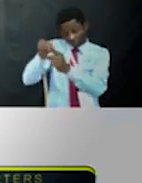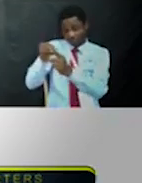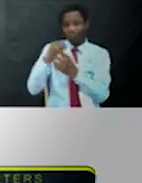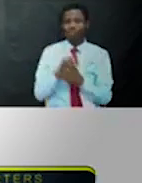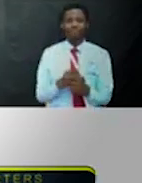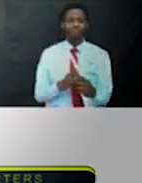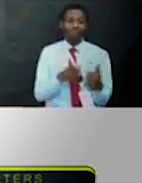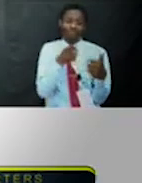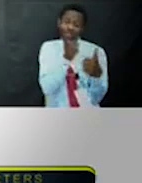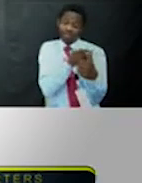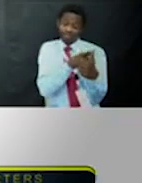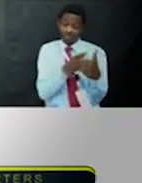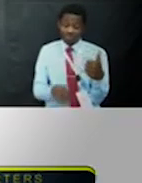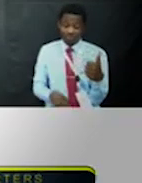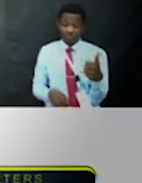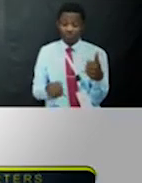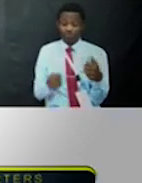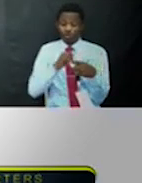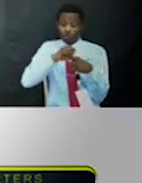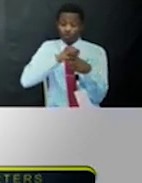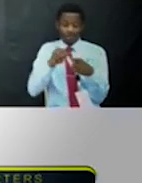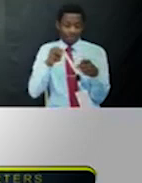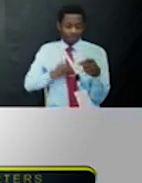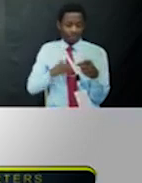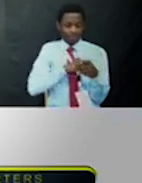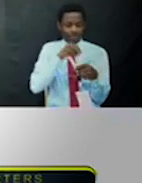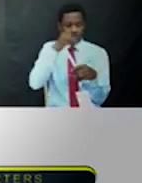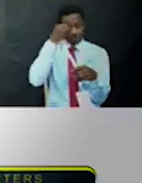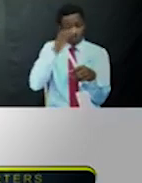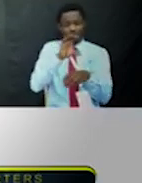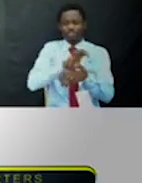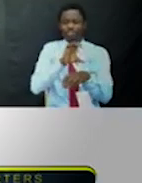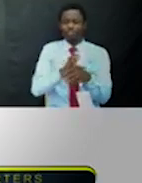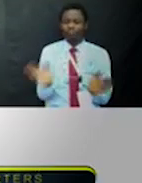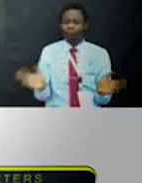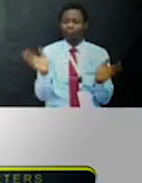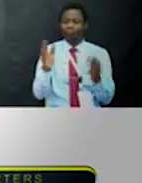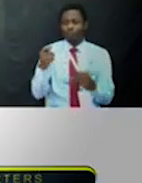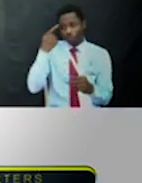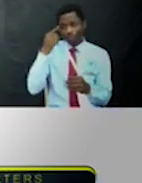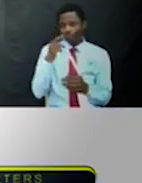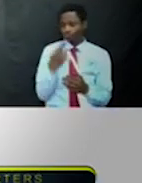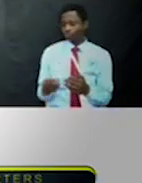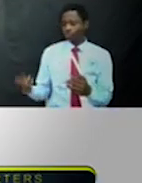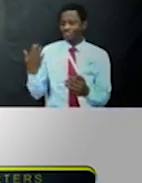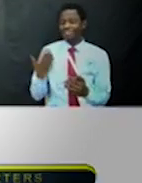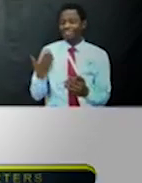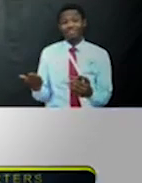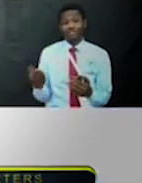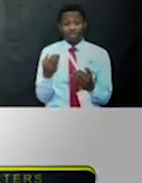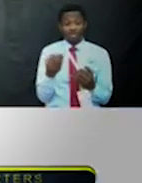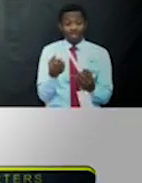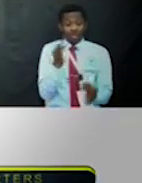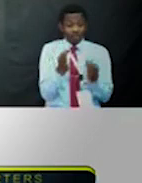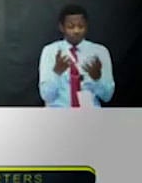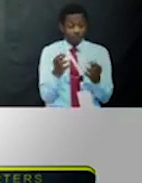one, equipping members of the church with the required resources. Now, if you want members to go and transform